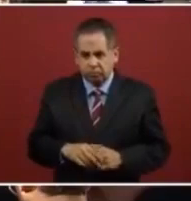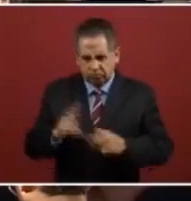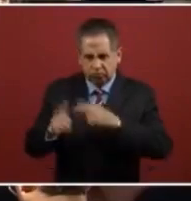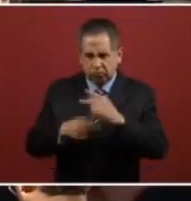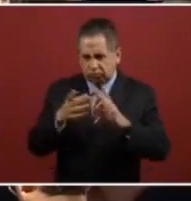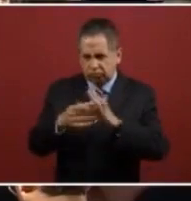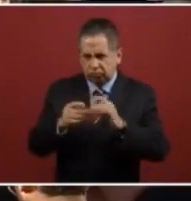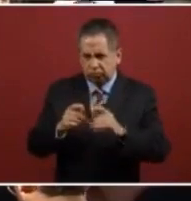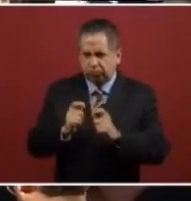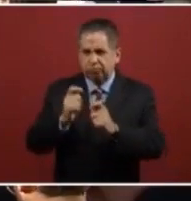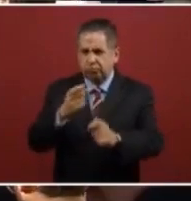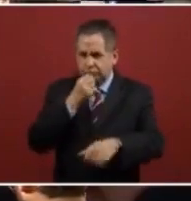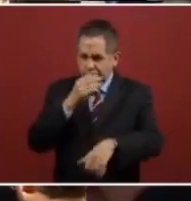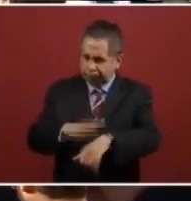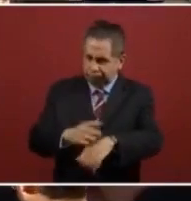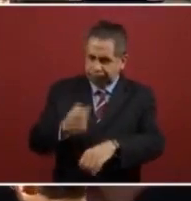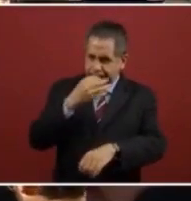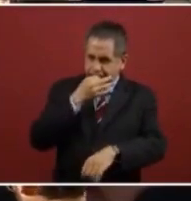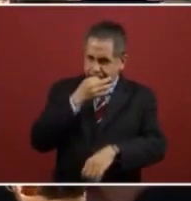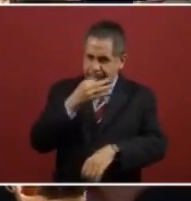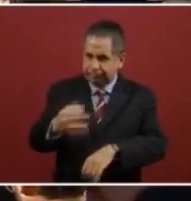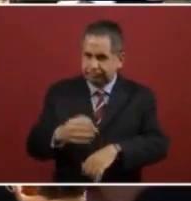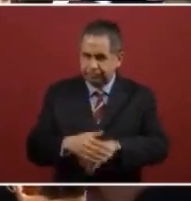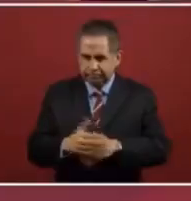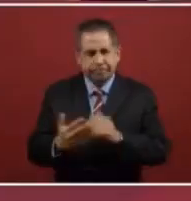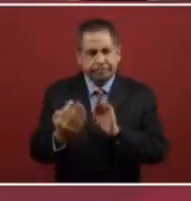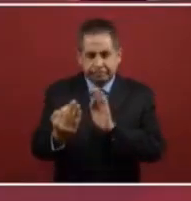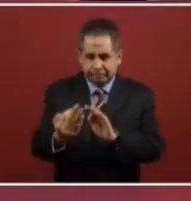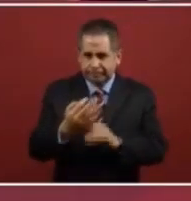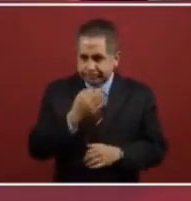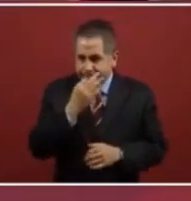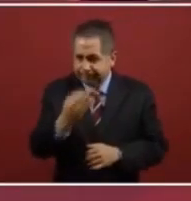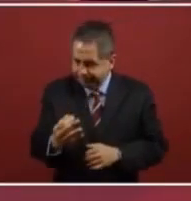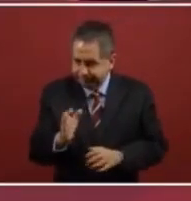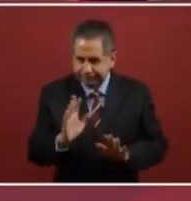la primicia, A ver. porque estás aquí.